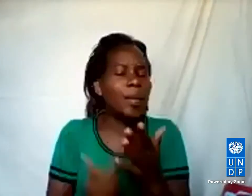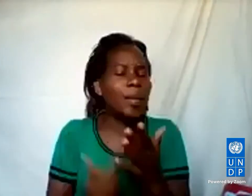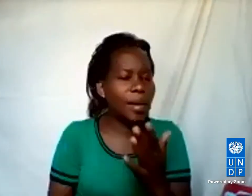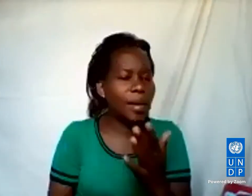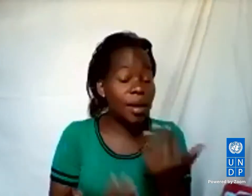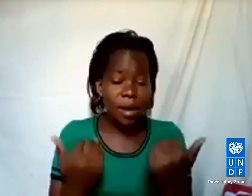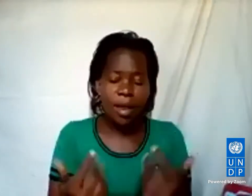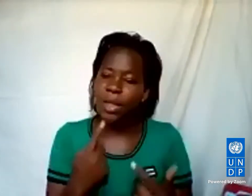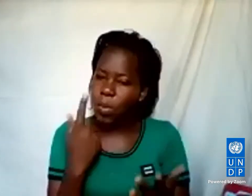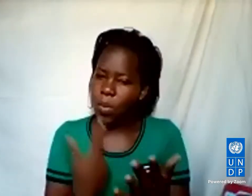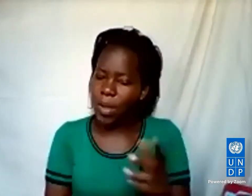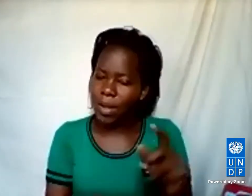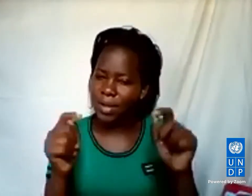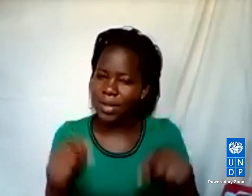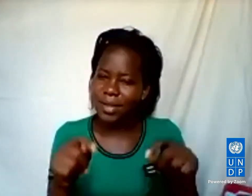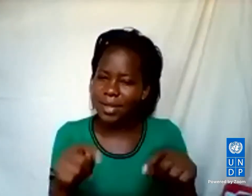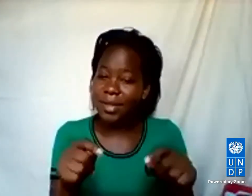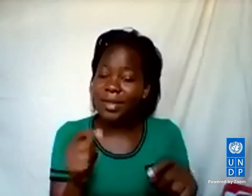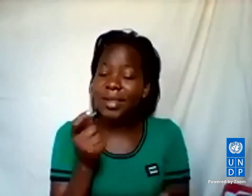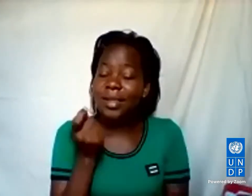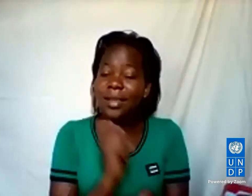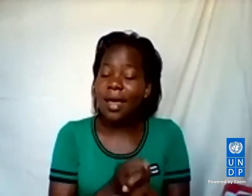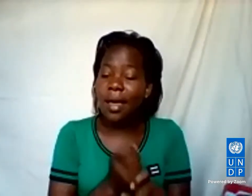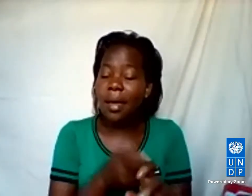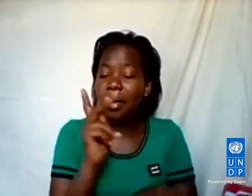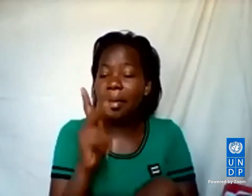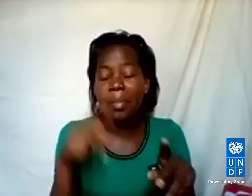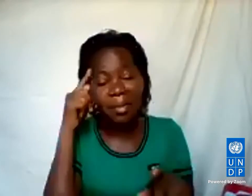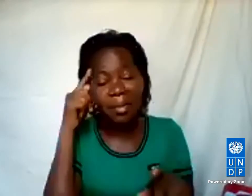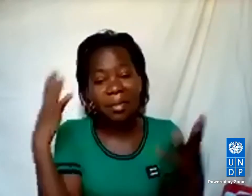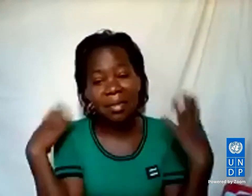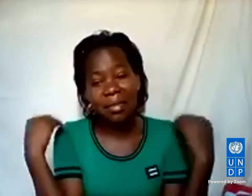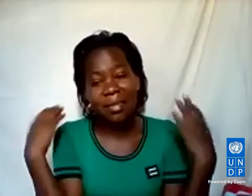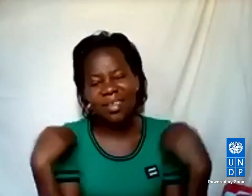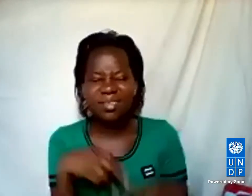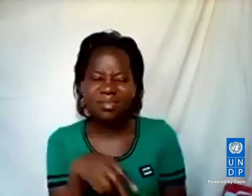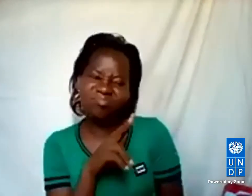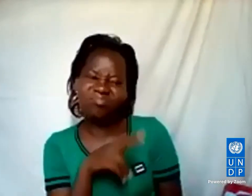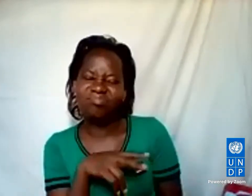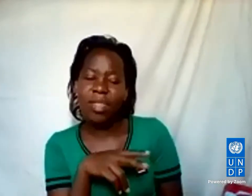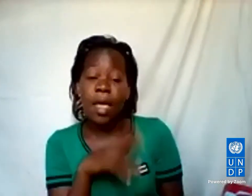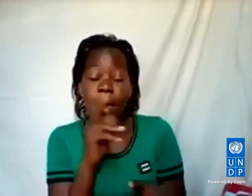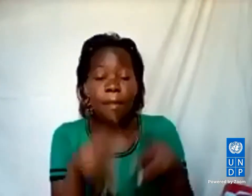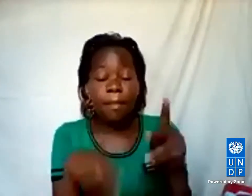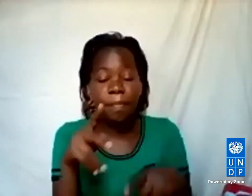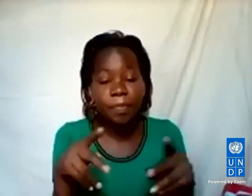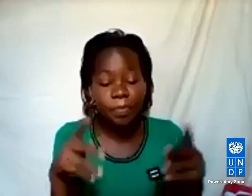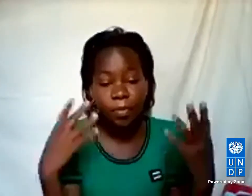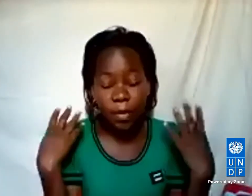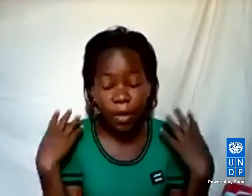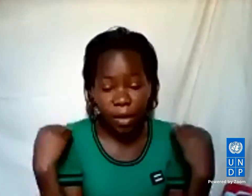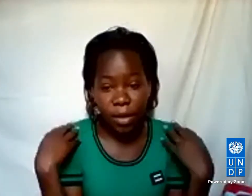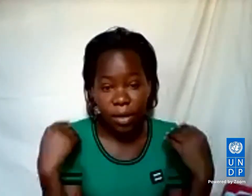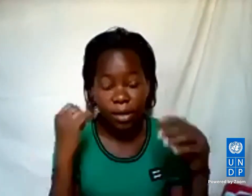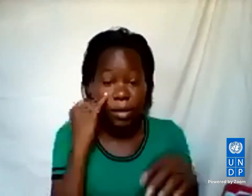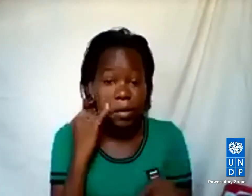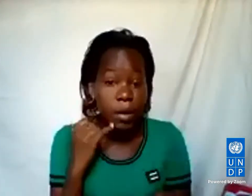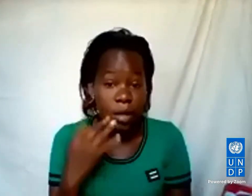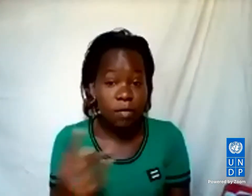is really critical that people take internship as a priority, because the moment you are introduced into the culture of